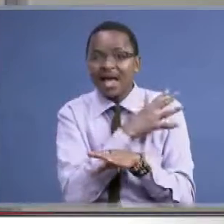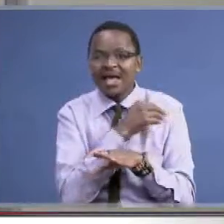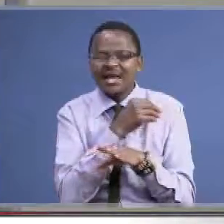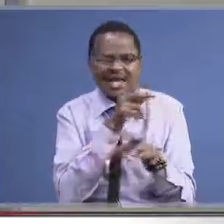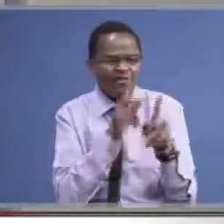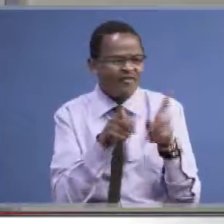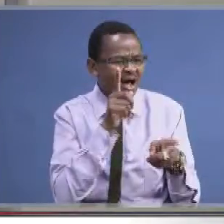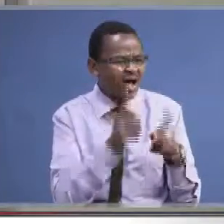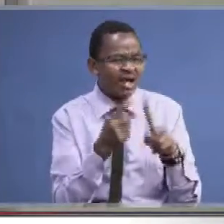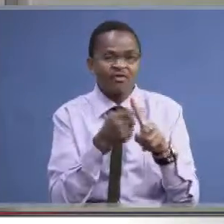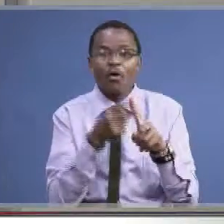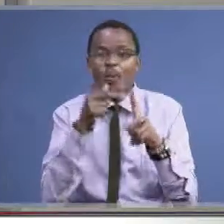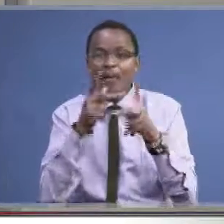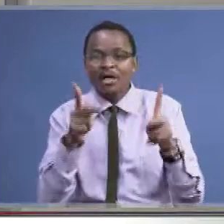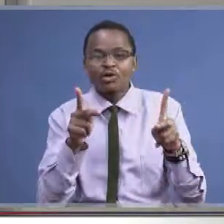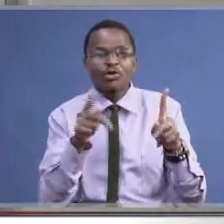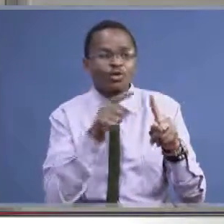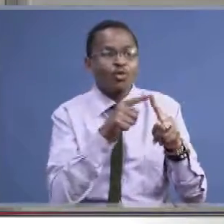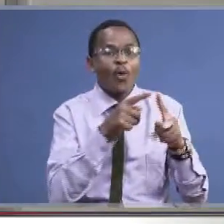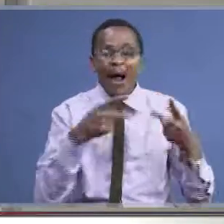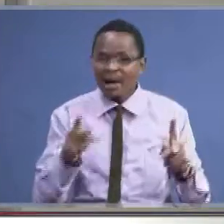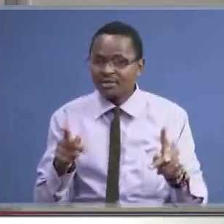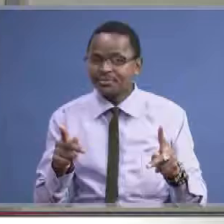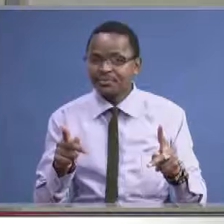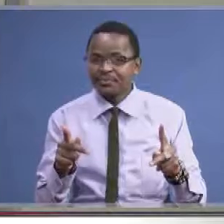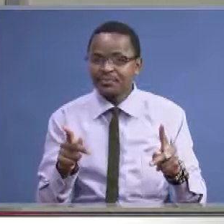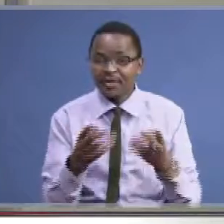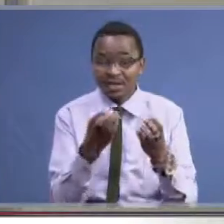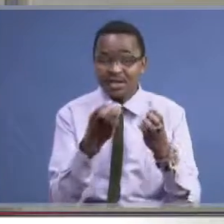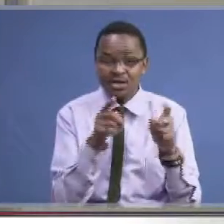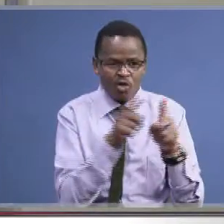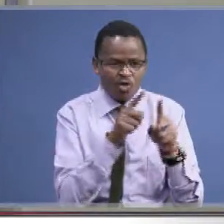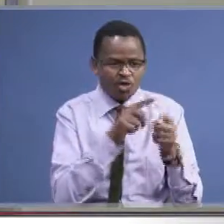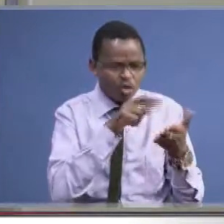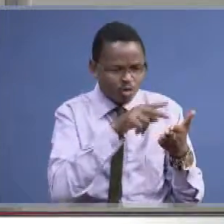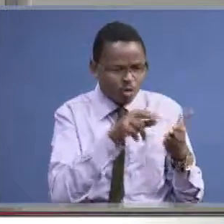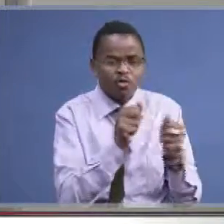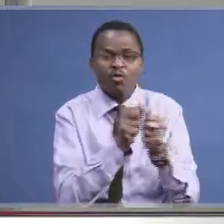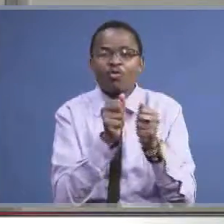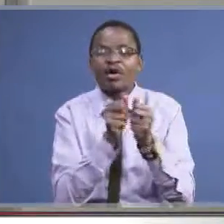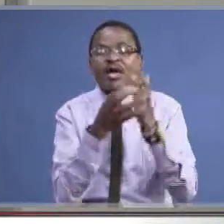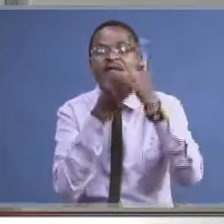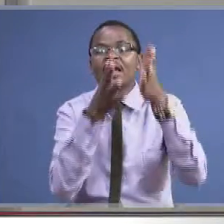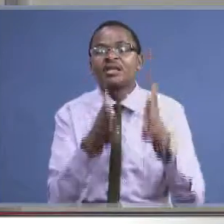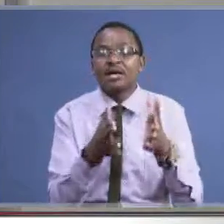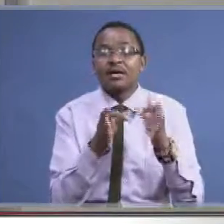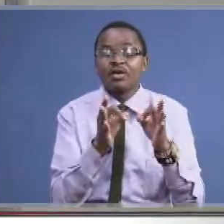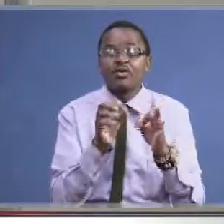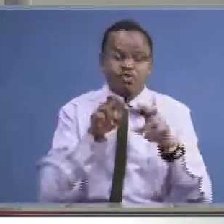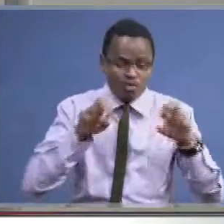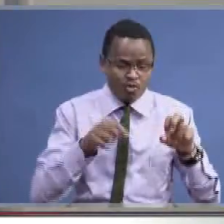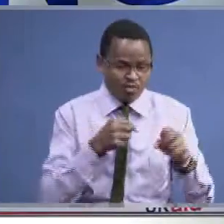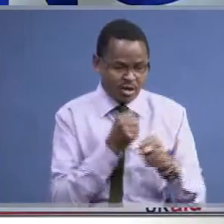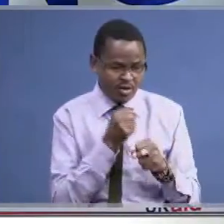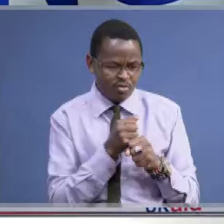and it varies from person to person. So they need also to work with expert help, so that if Dr. Google says this, we can